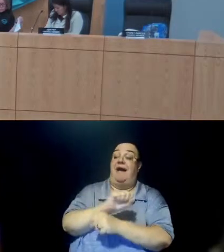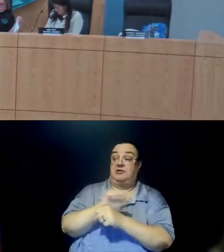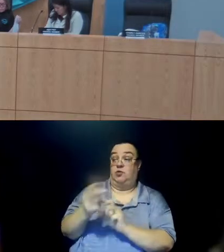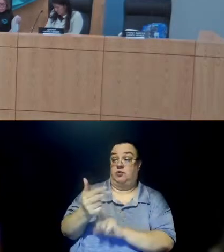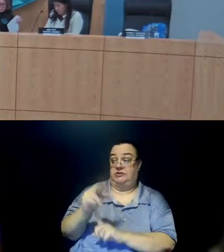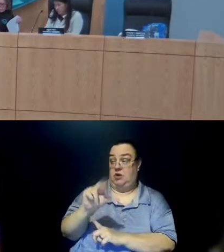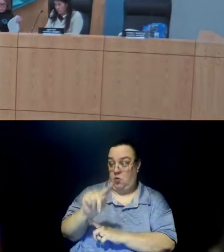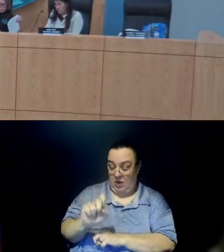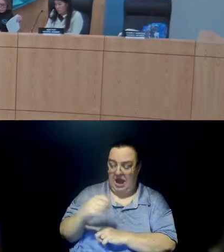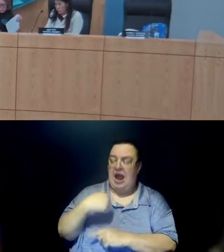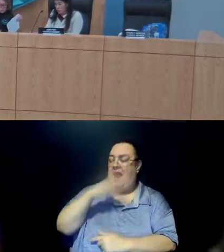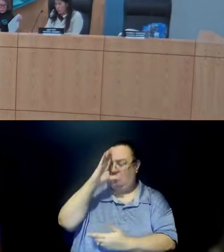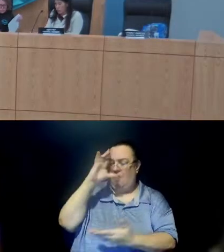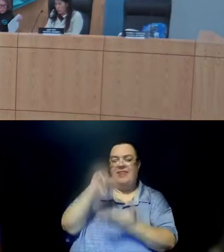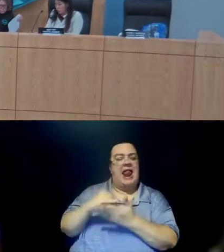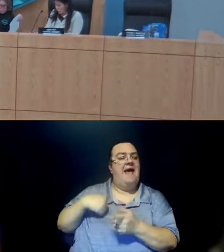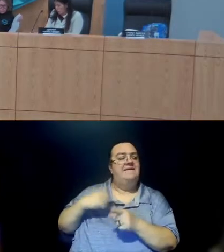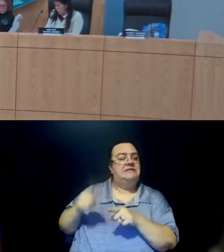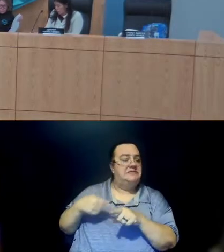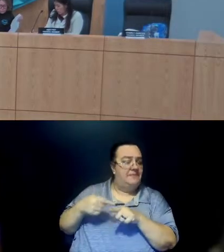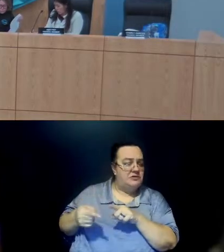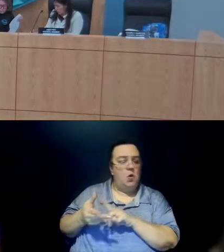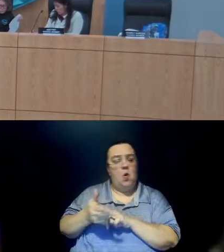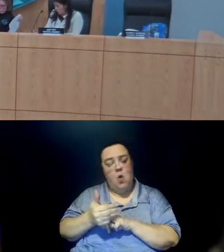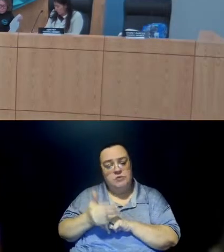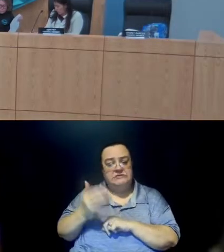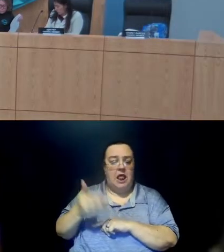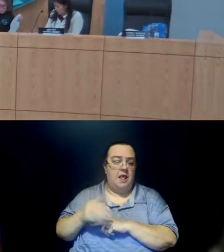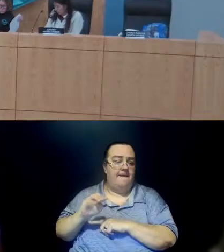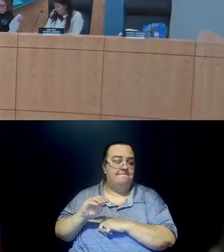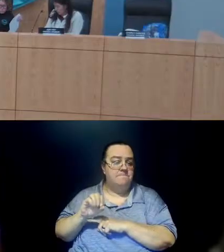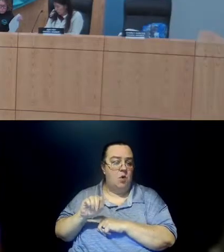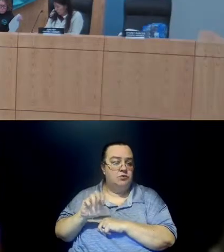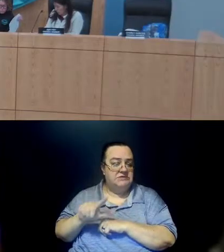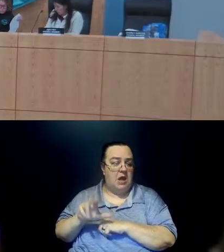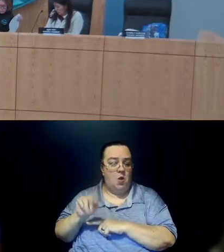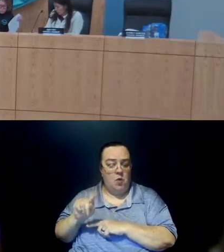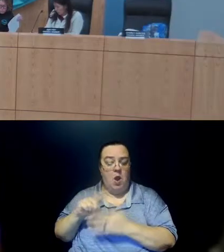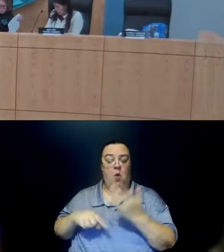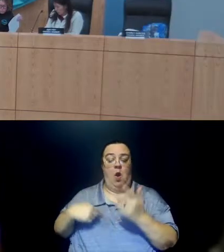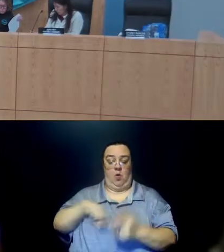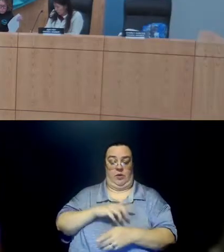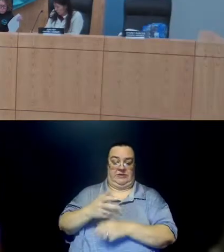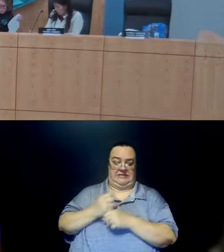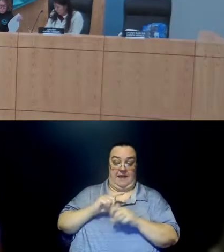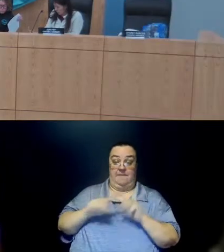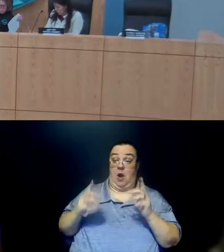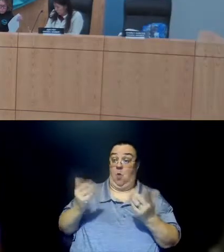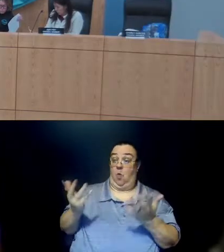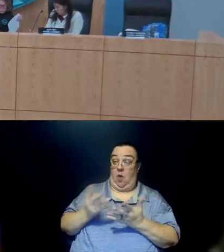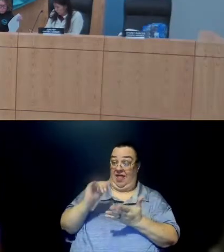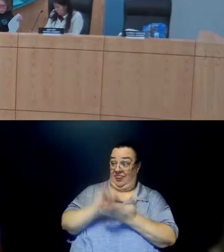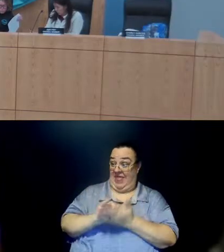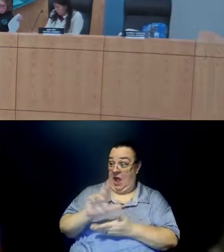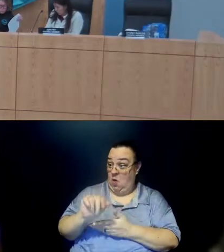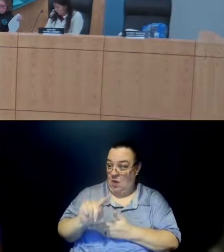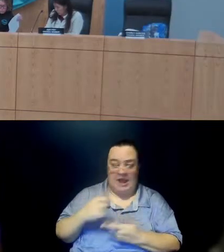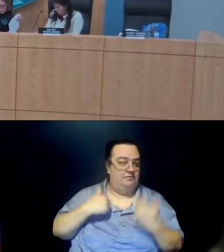a specialized hotel motel rate that we received, but as far as what the rate is, I don't know what that rate is.